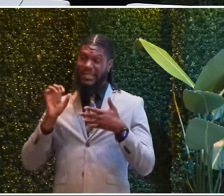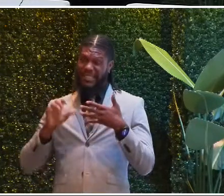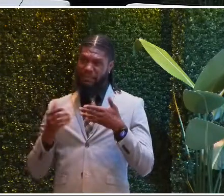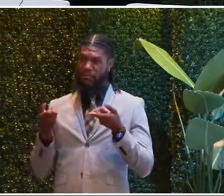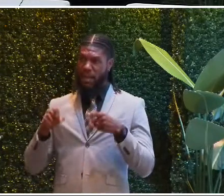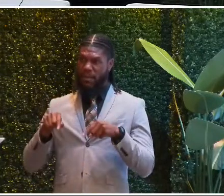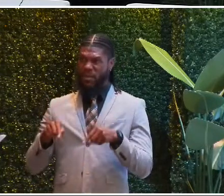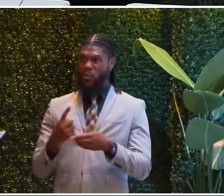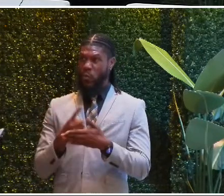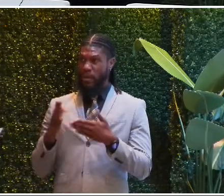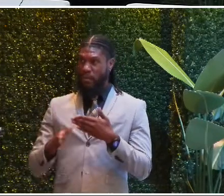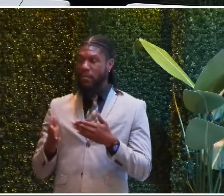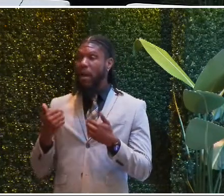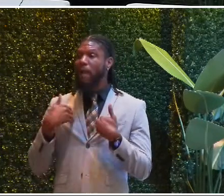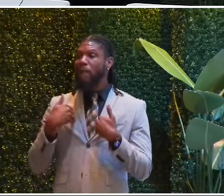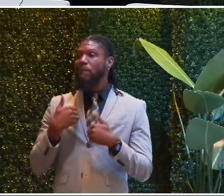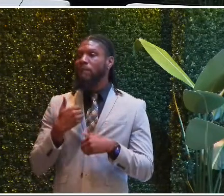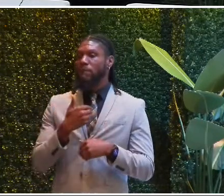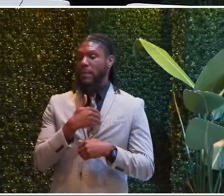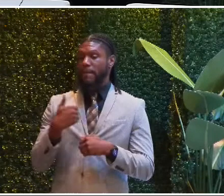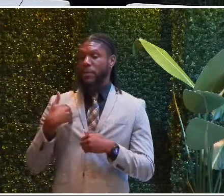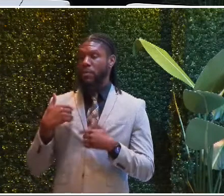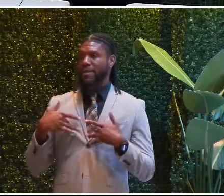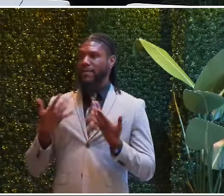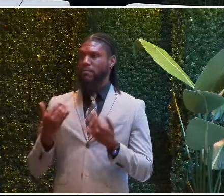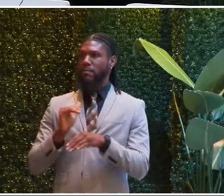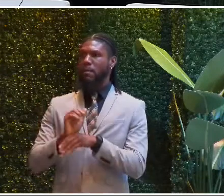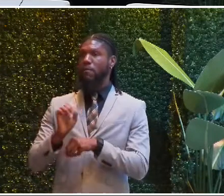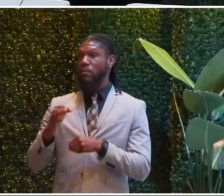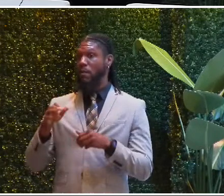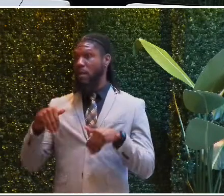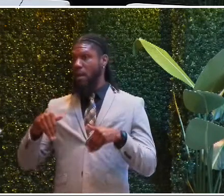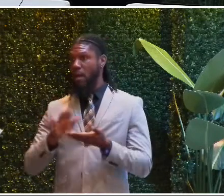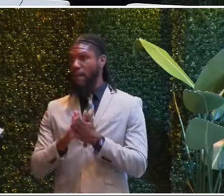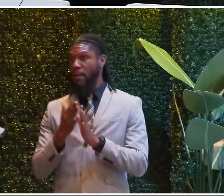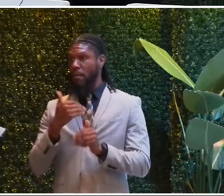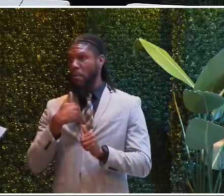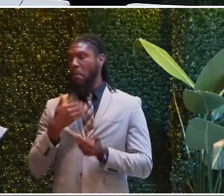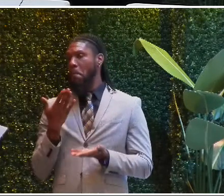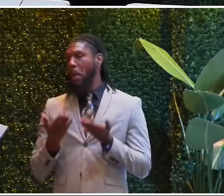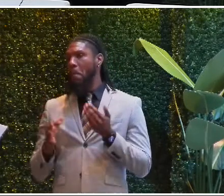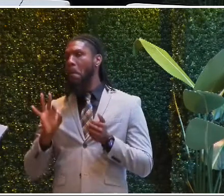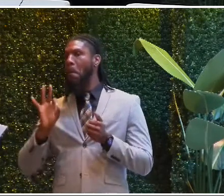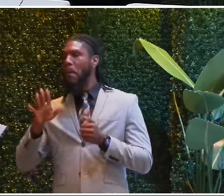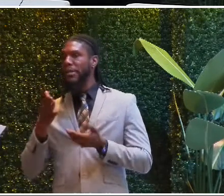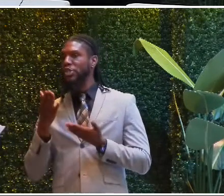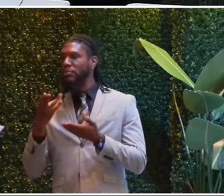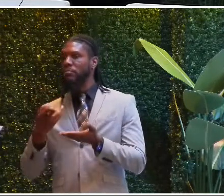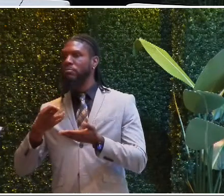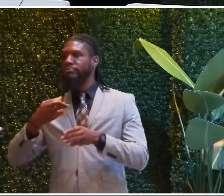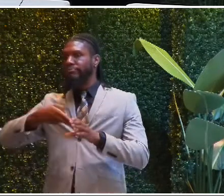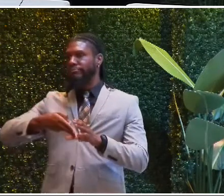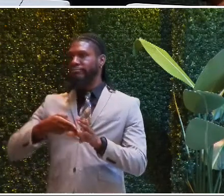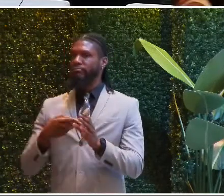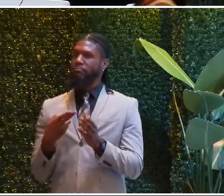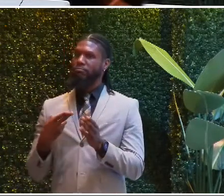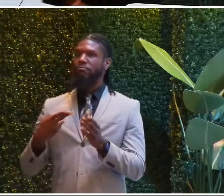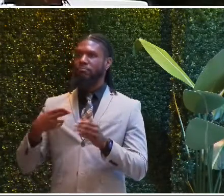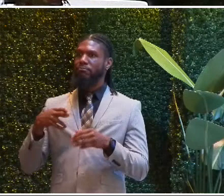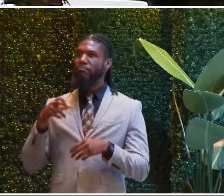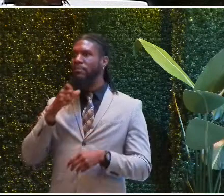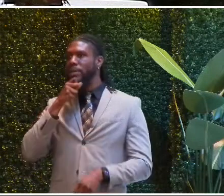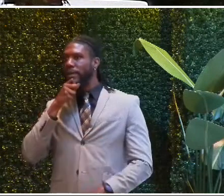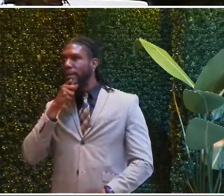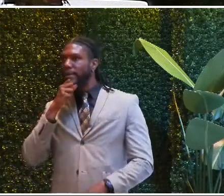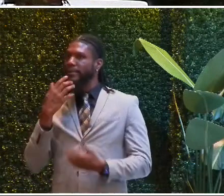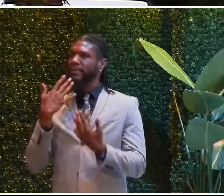tonight. So if you aren't a member, you might want to sign up to join our karaoke kickoff